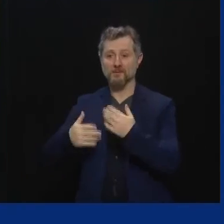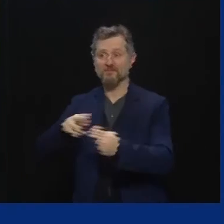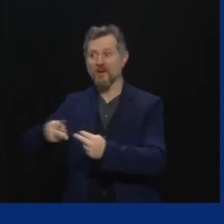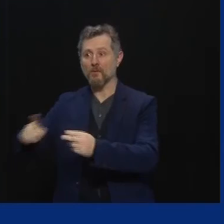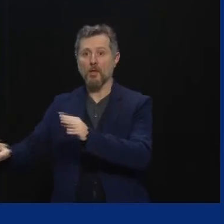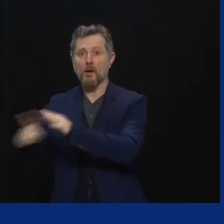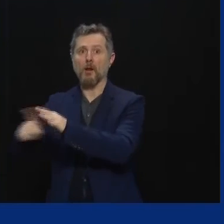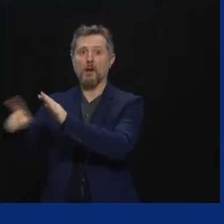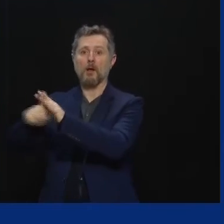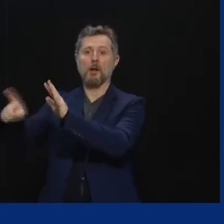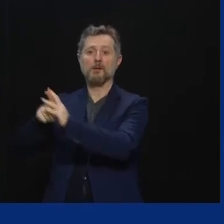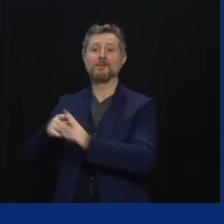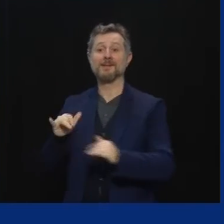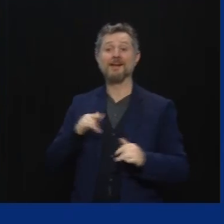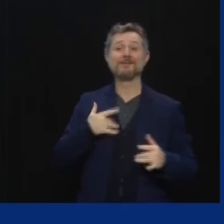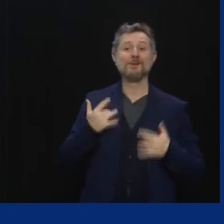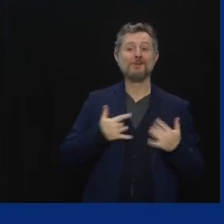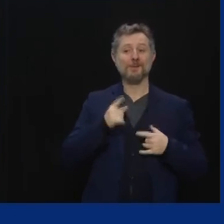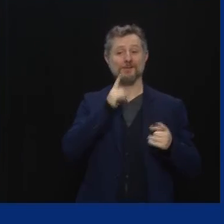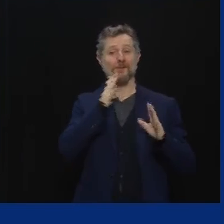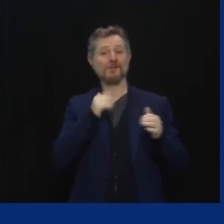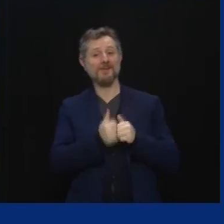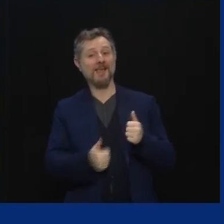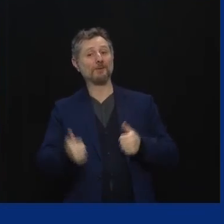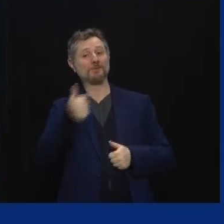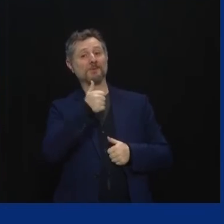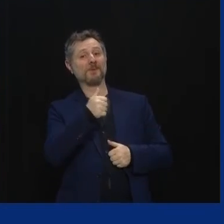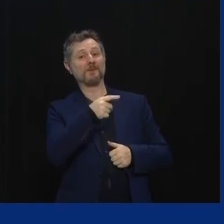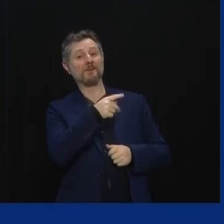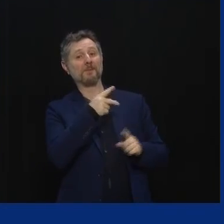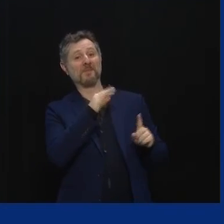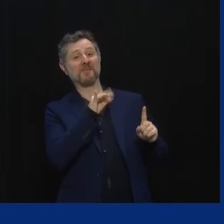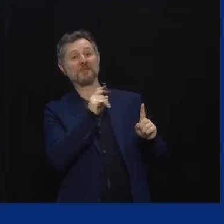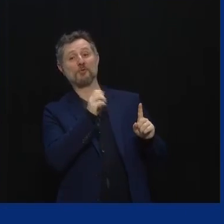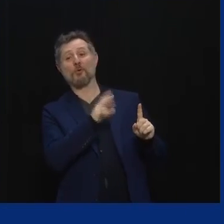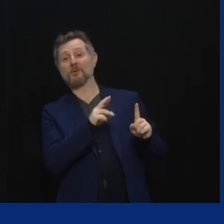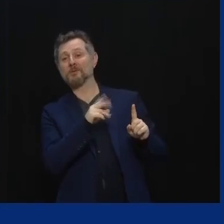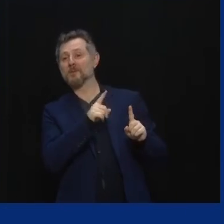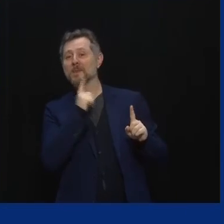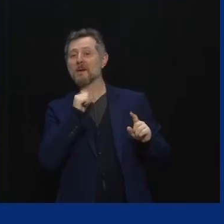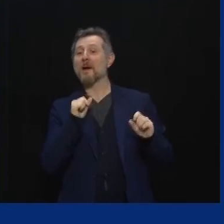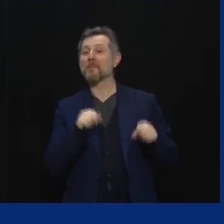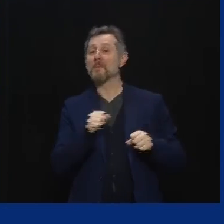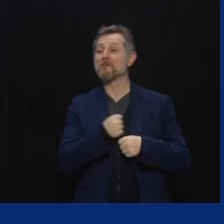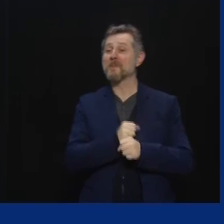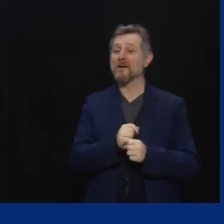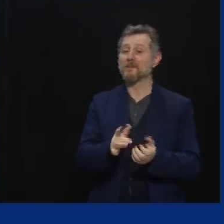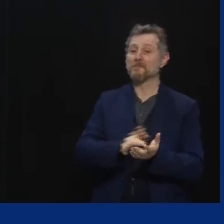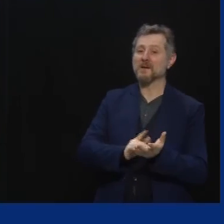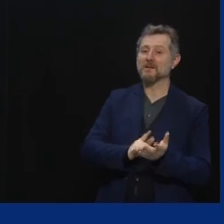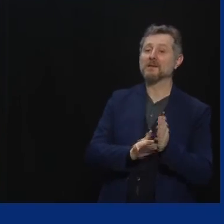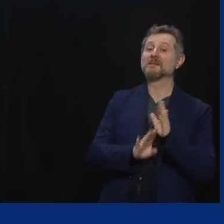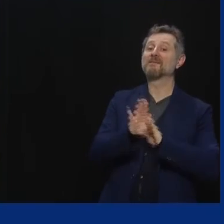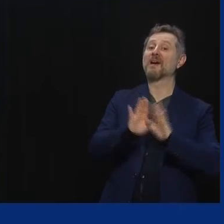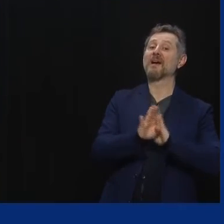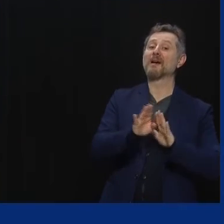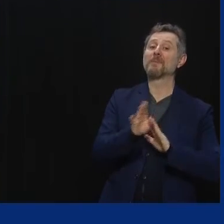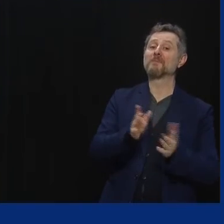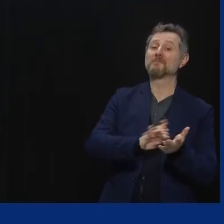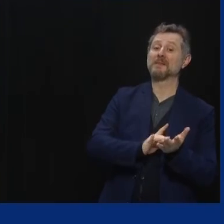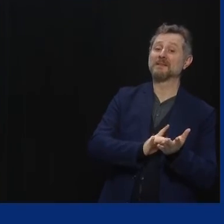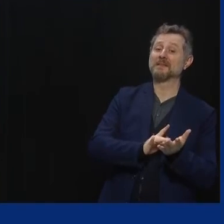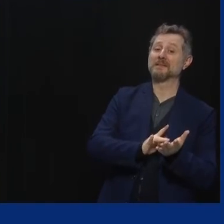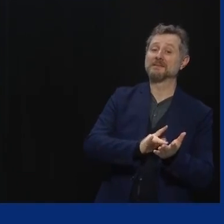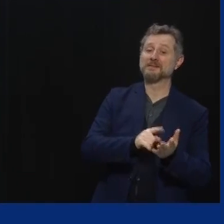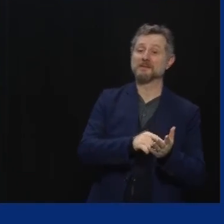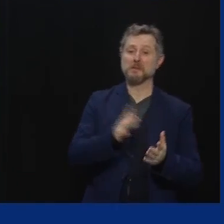to CEO of Pfizer about. There can be medicine. There are medicines being developed that we didn't even have available to us.